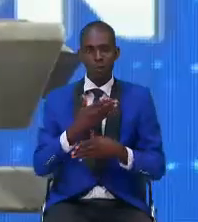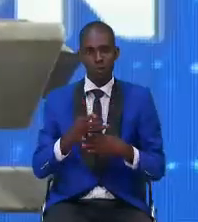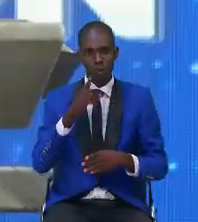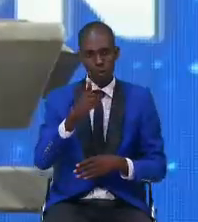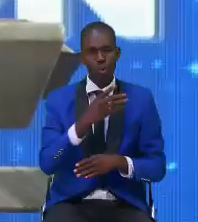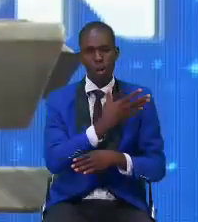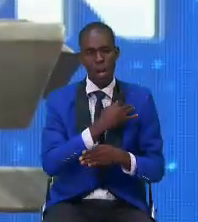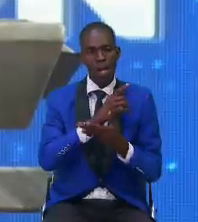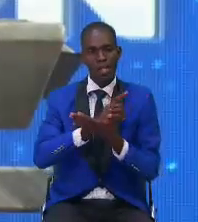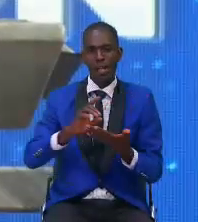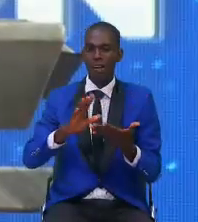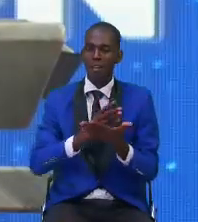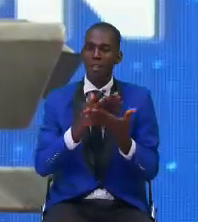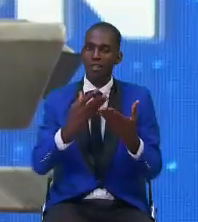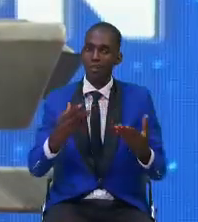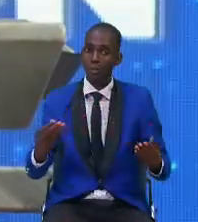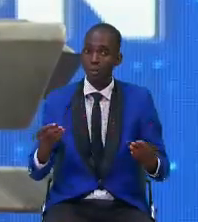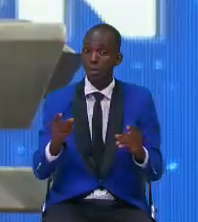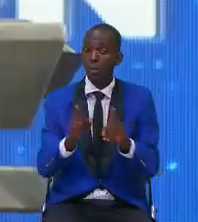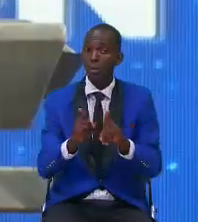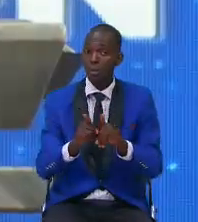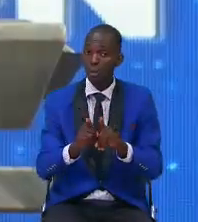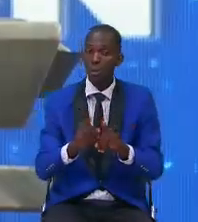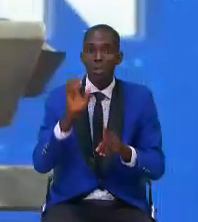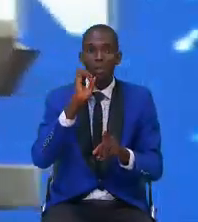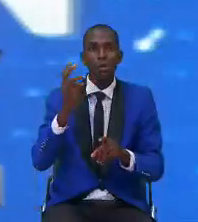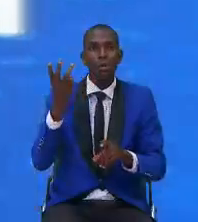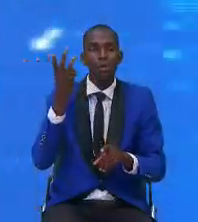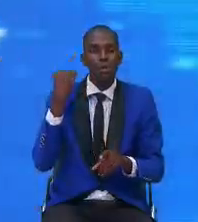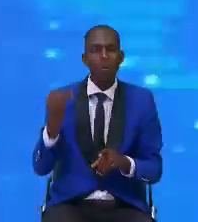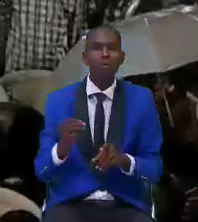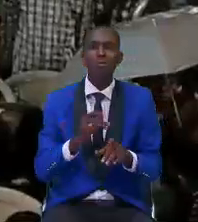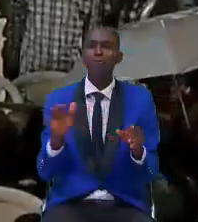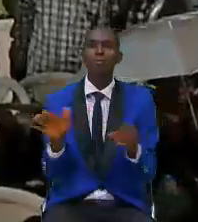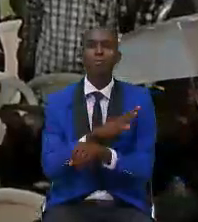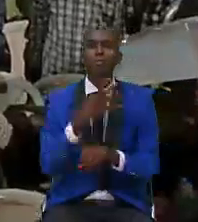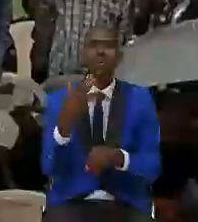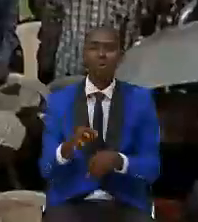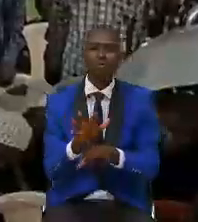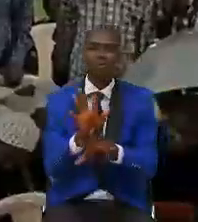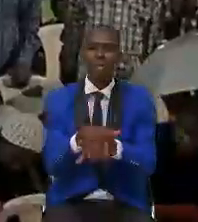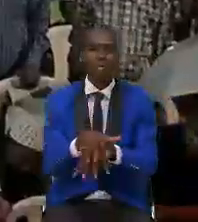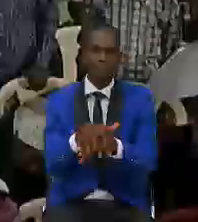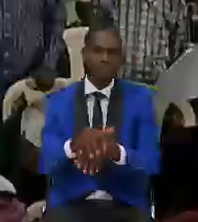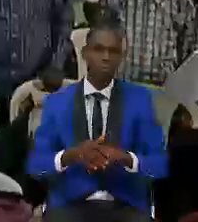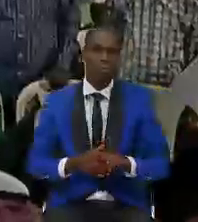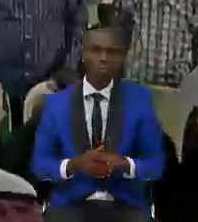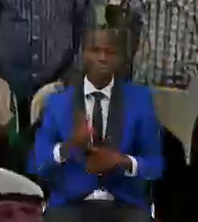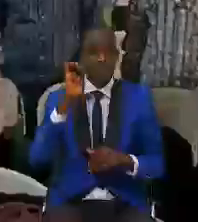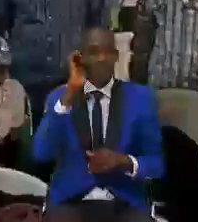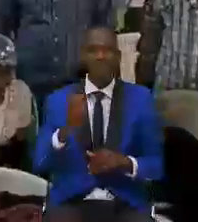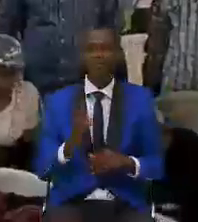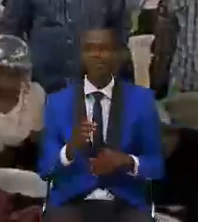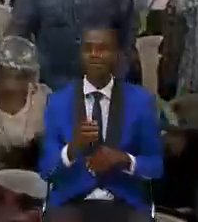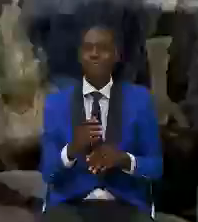only that he was haughty, he was hypocritical. You know, hypocrisy, he acted as if,